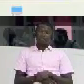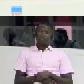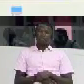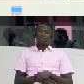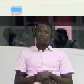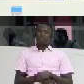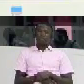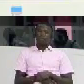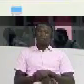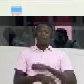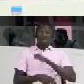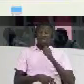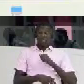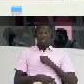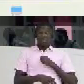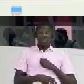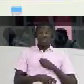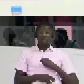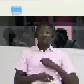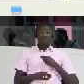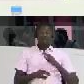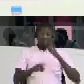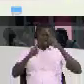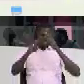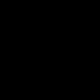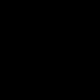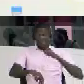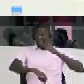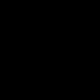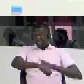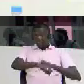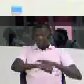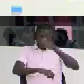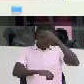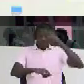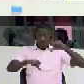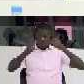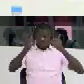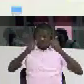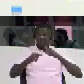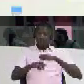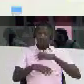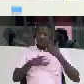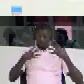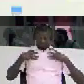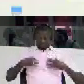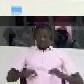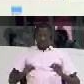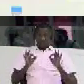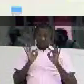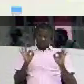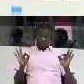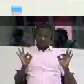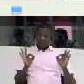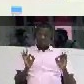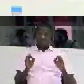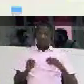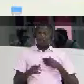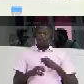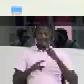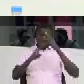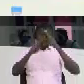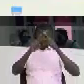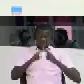And punctuality on work. And punctuality to work. And decency. And decency. And